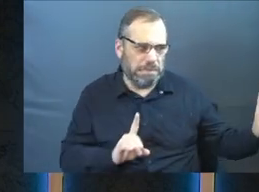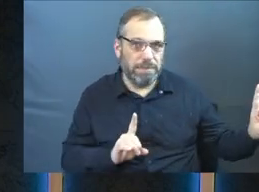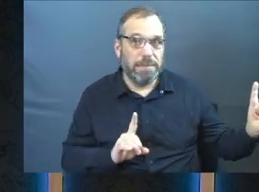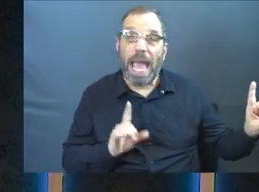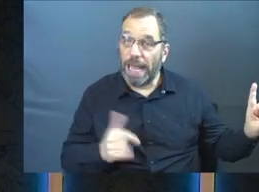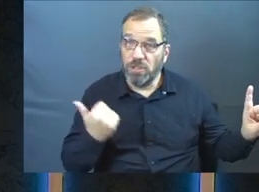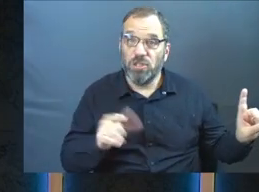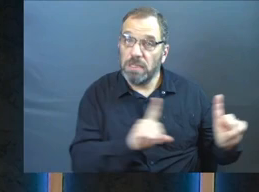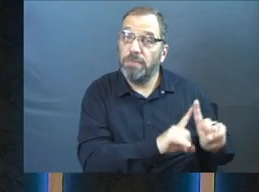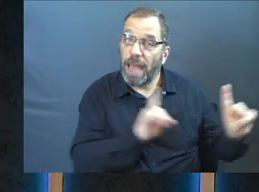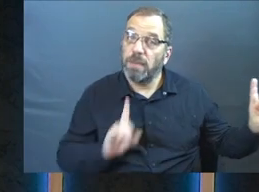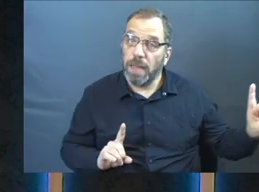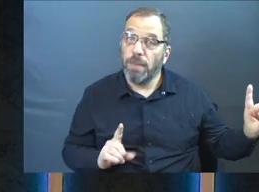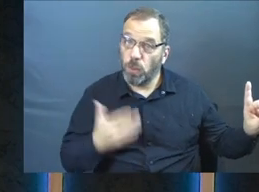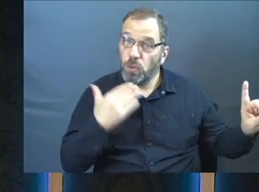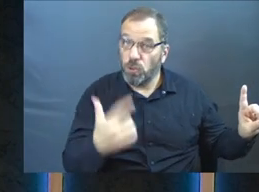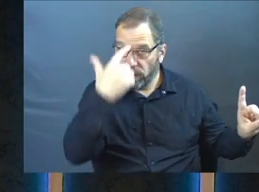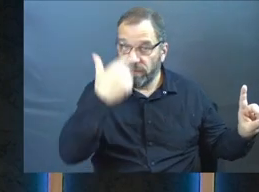did.